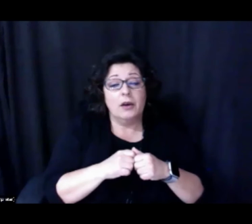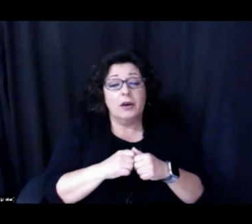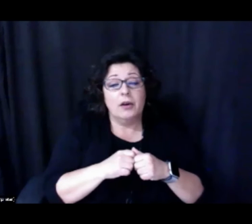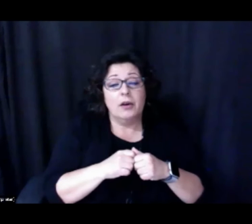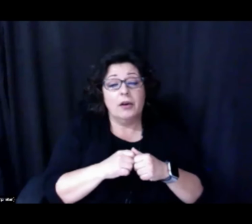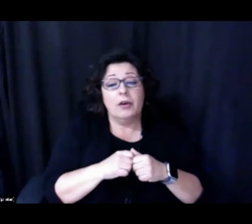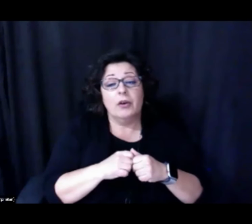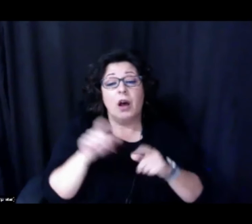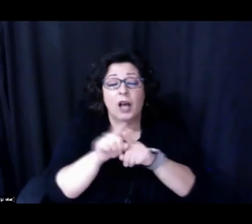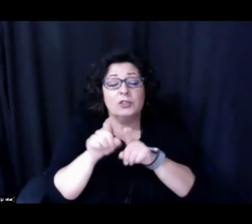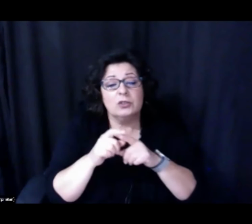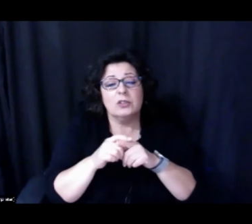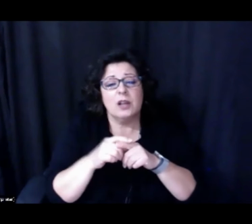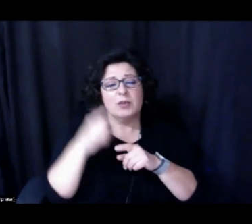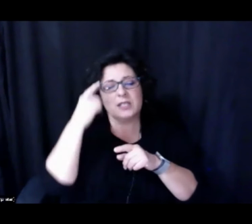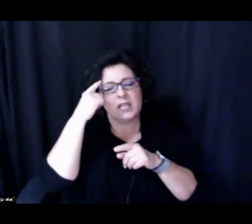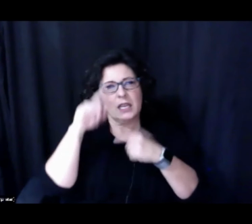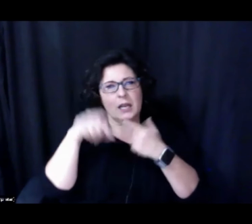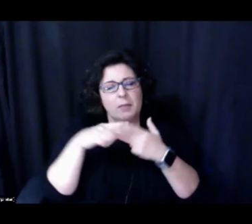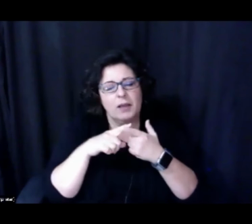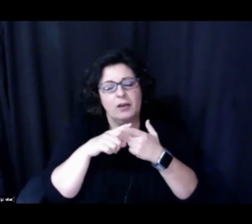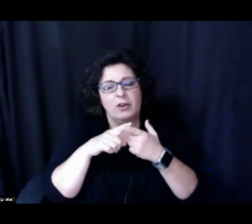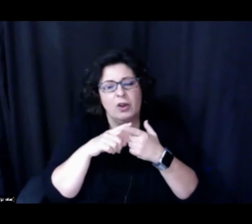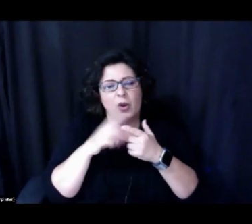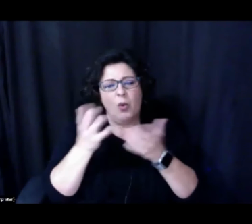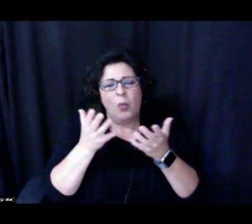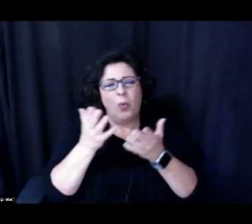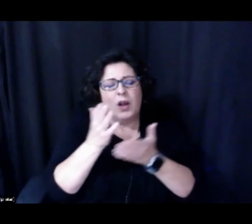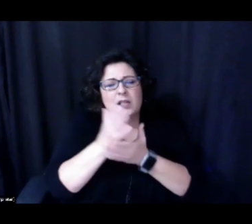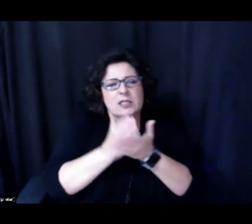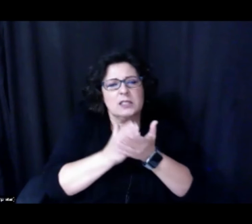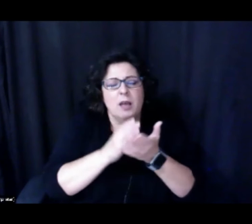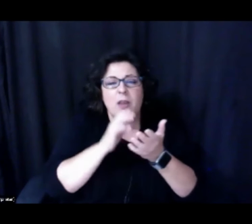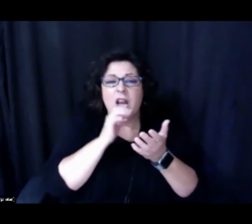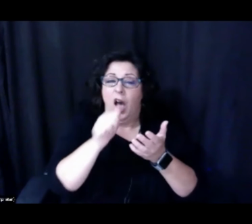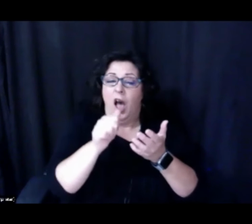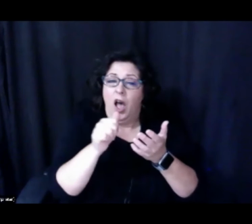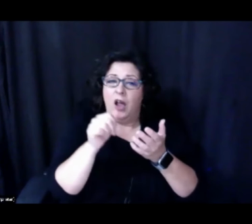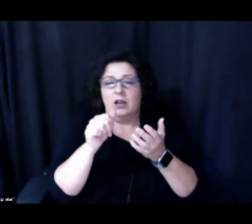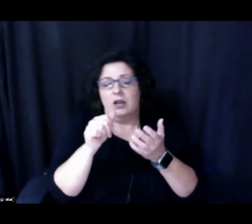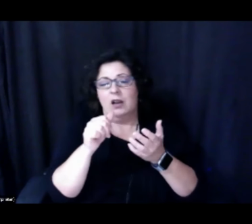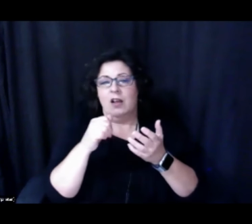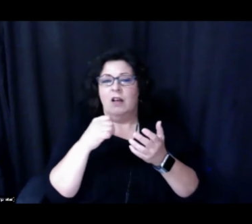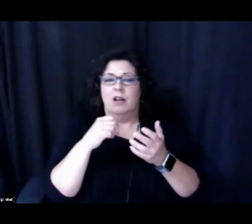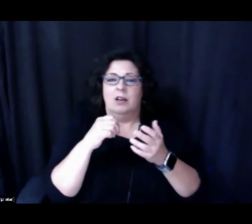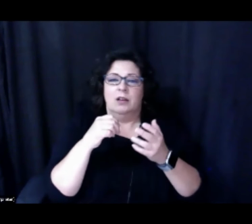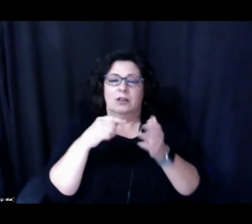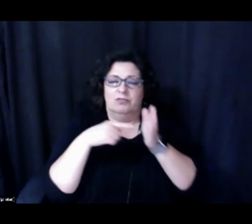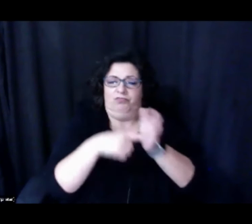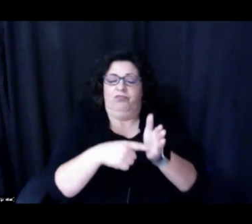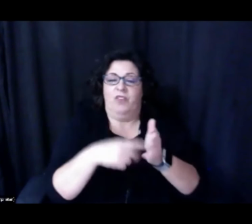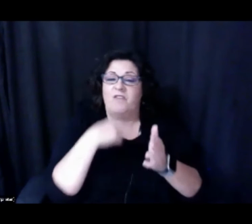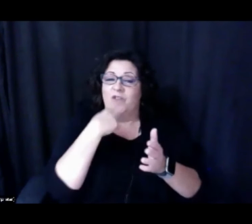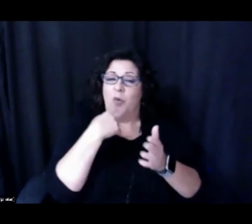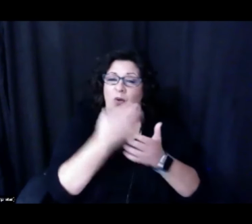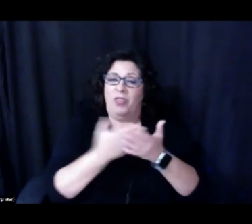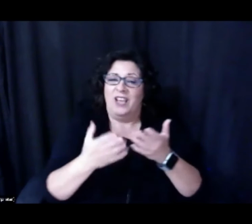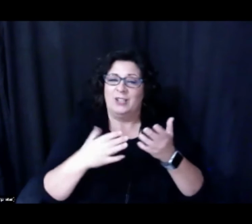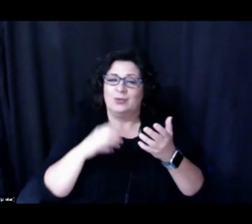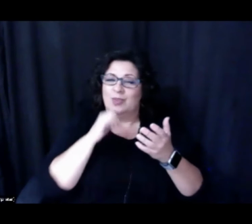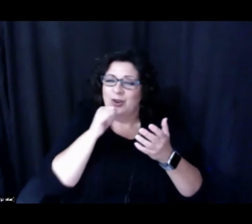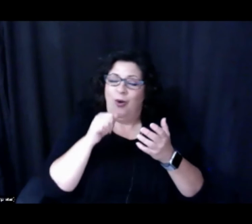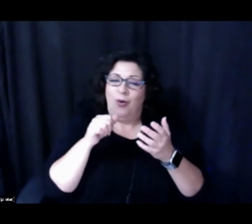I also was thinking about what are some nonverbal things that we do.